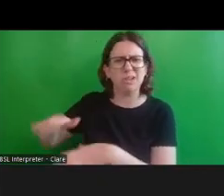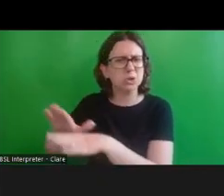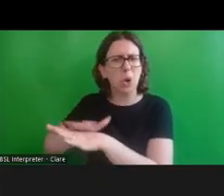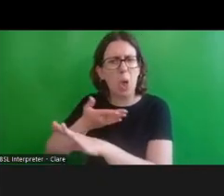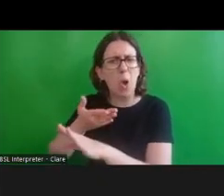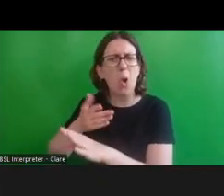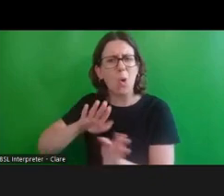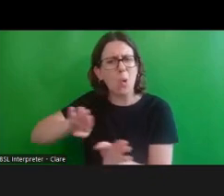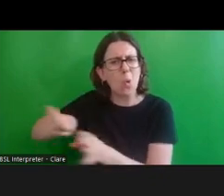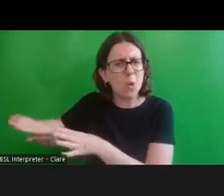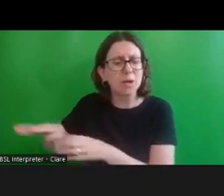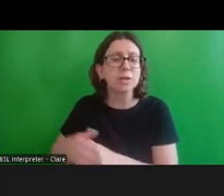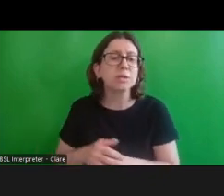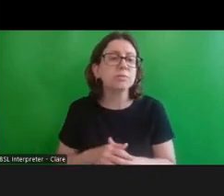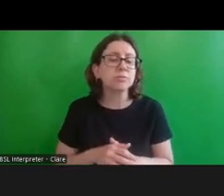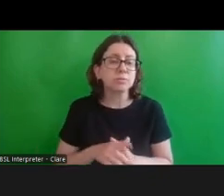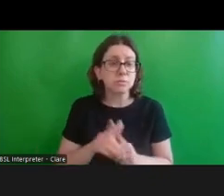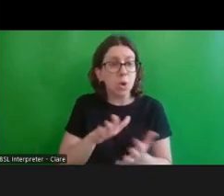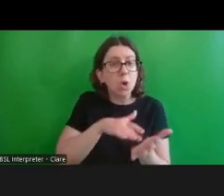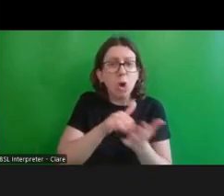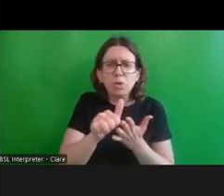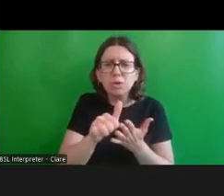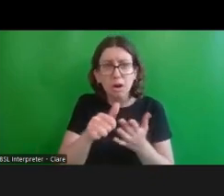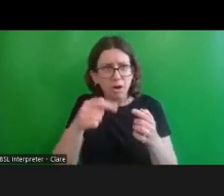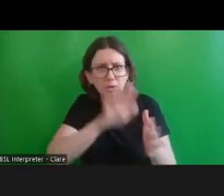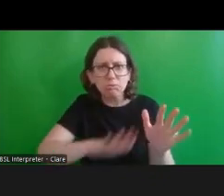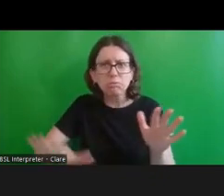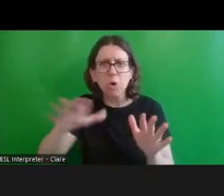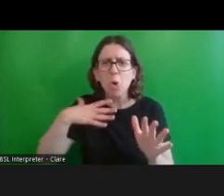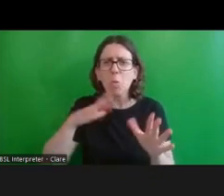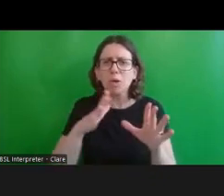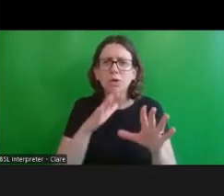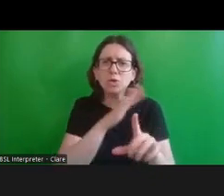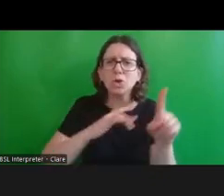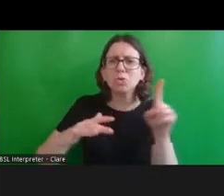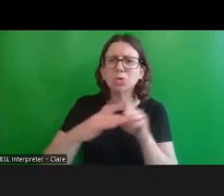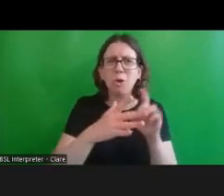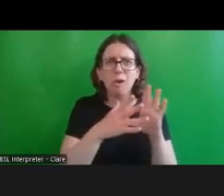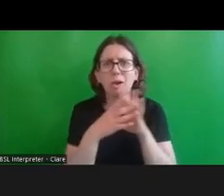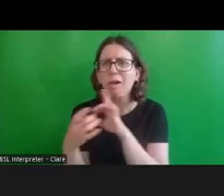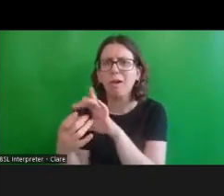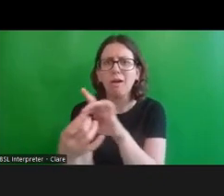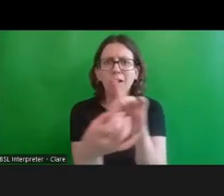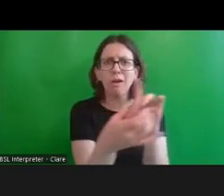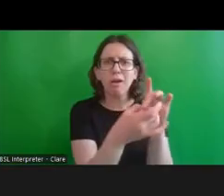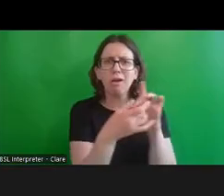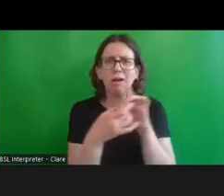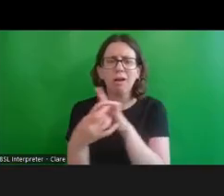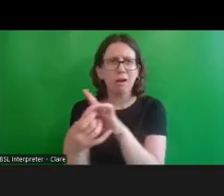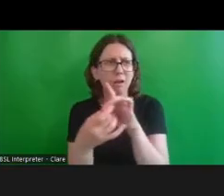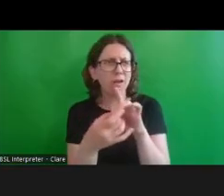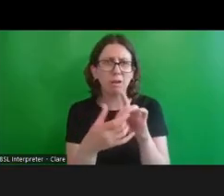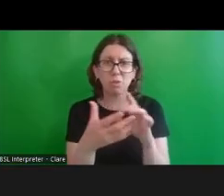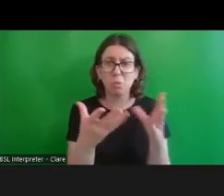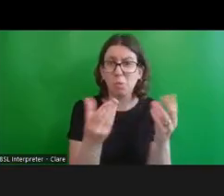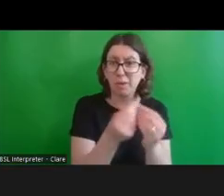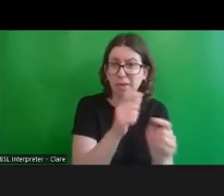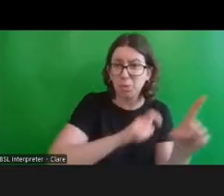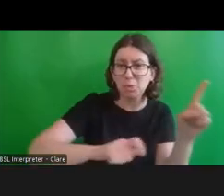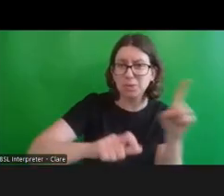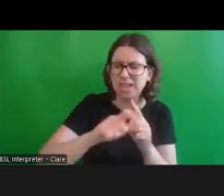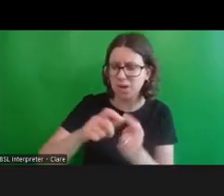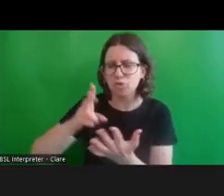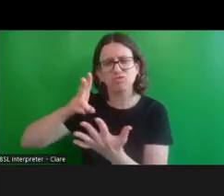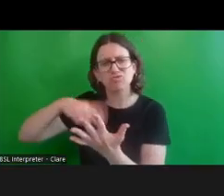Second, culture is driven by a search for social connection. We're increasingly trying to find connections and bond within our community, but reading is